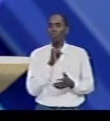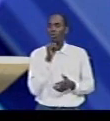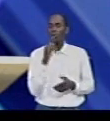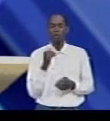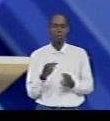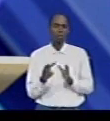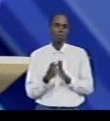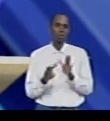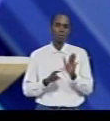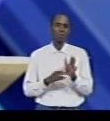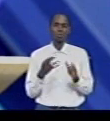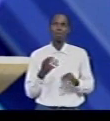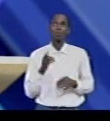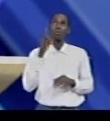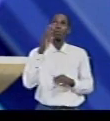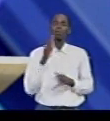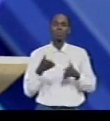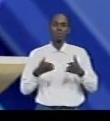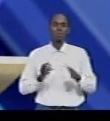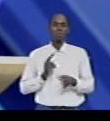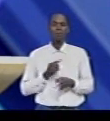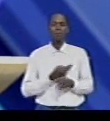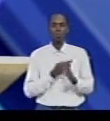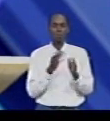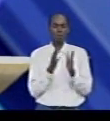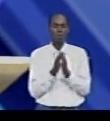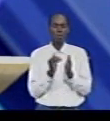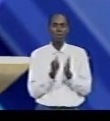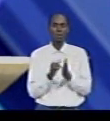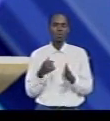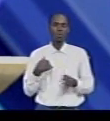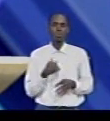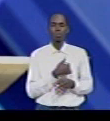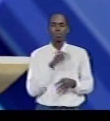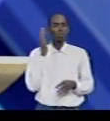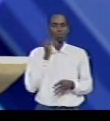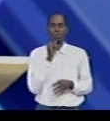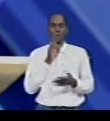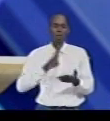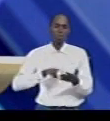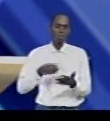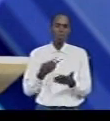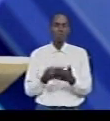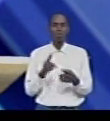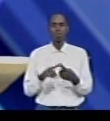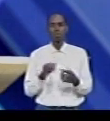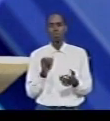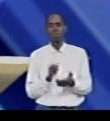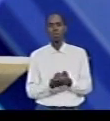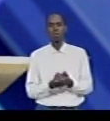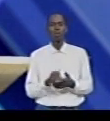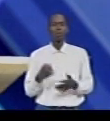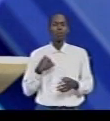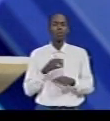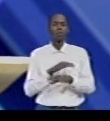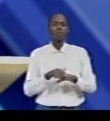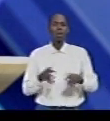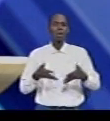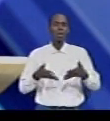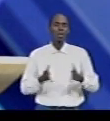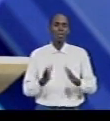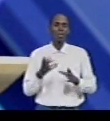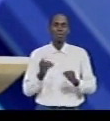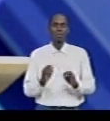God. Let's pray that we don't fall prey to that. We don't allow the fear of man